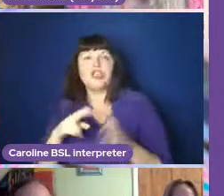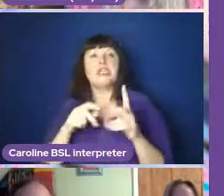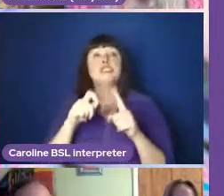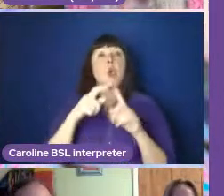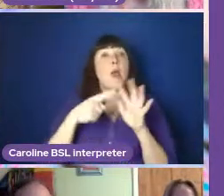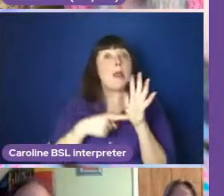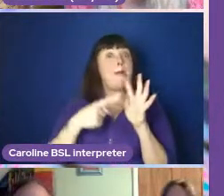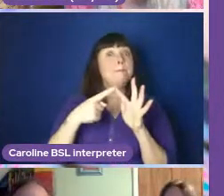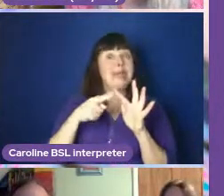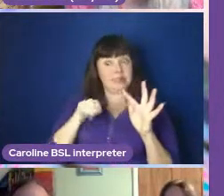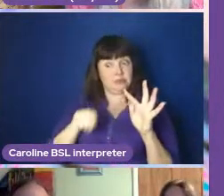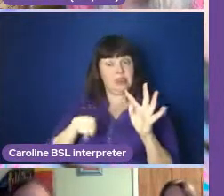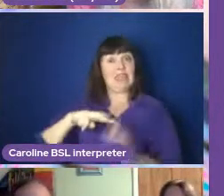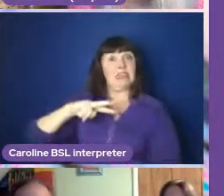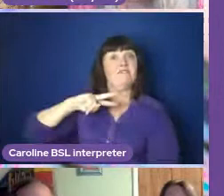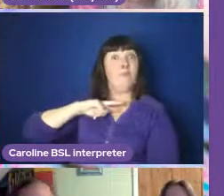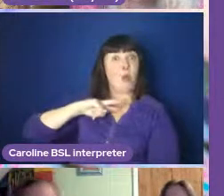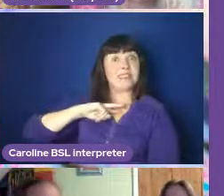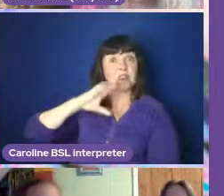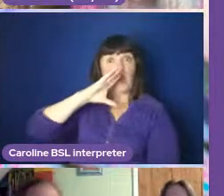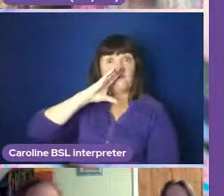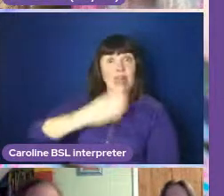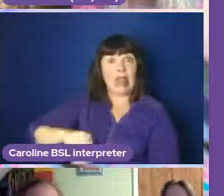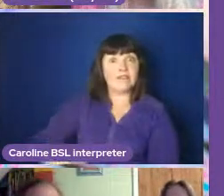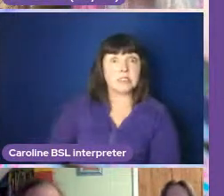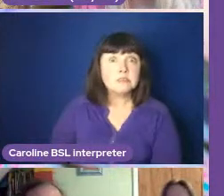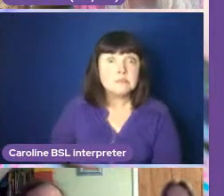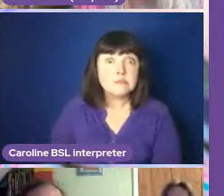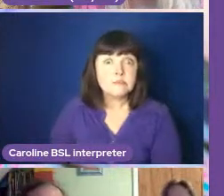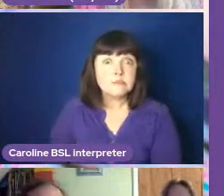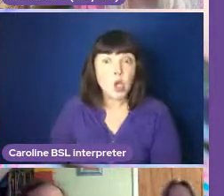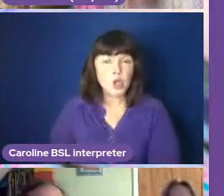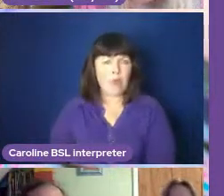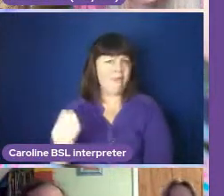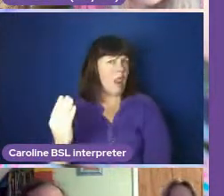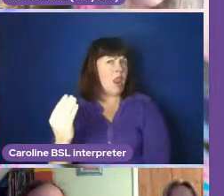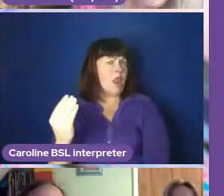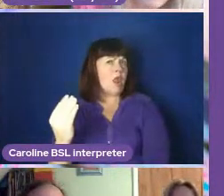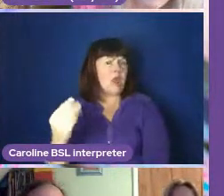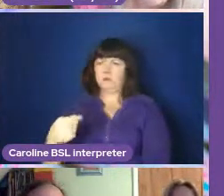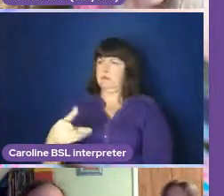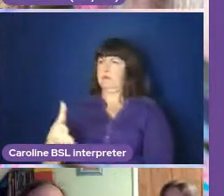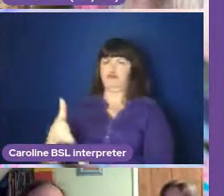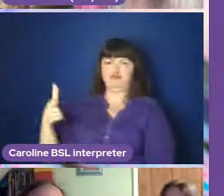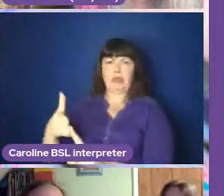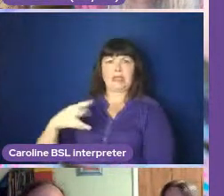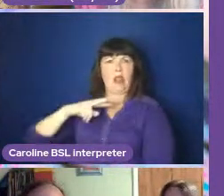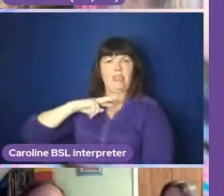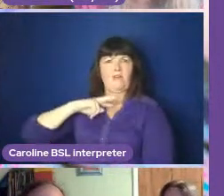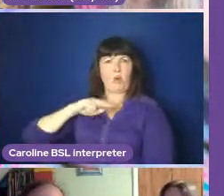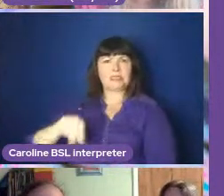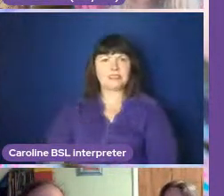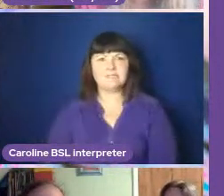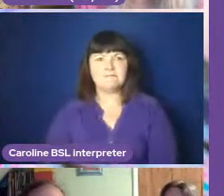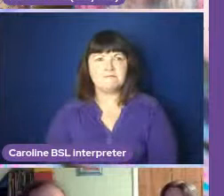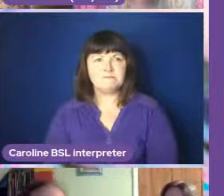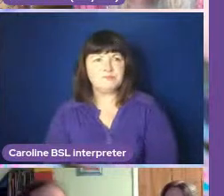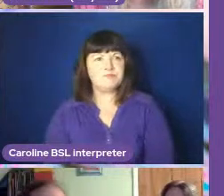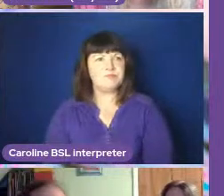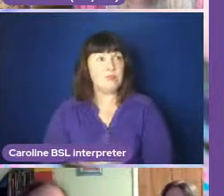the voiceover for Herbie. So when he talks, you might recognise it. Do you want to say something Herbie-ish for us, Pete?